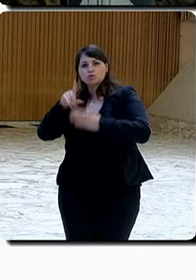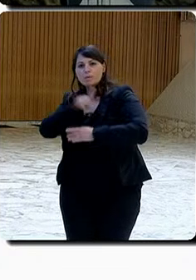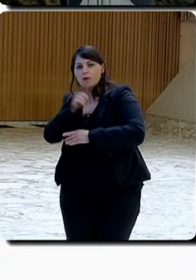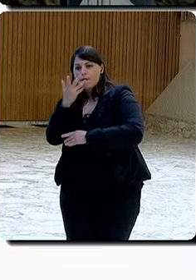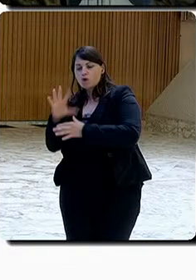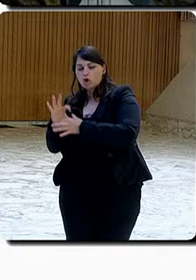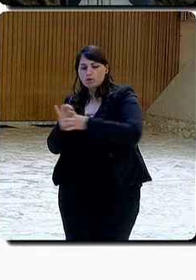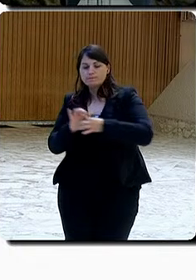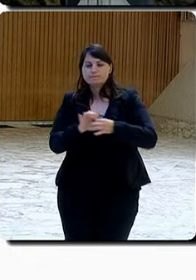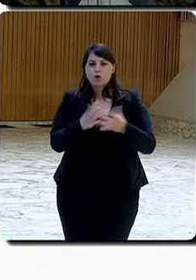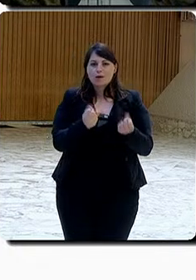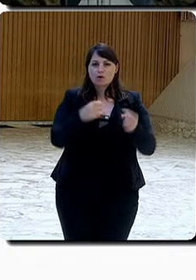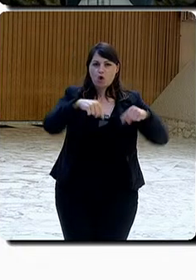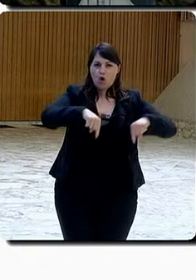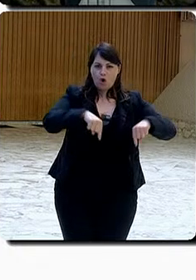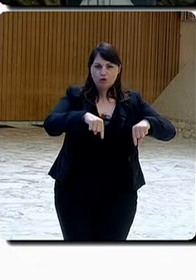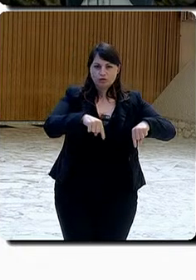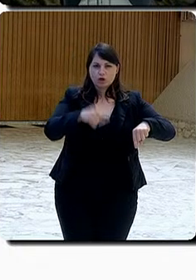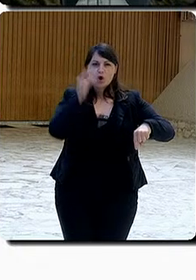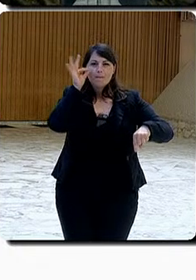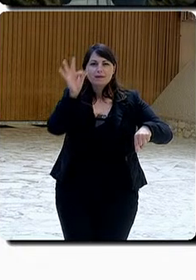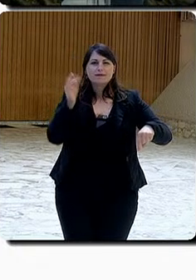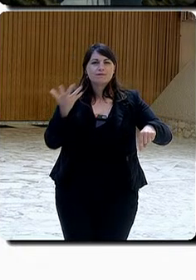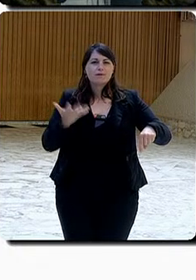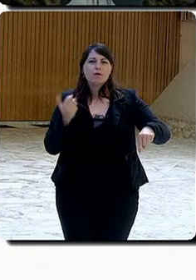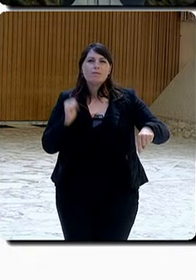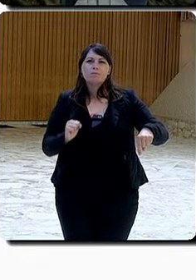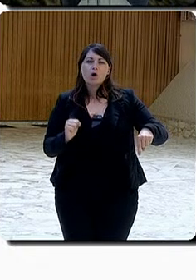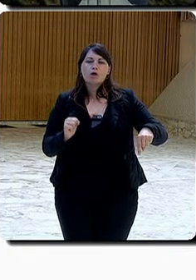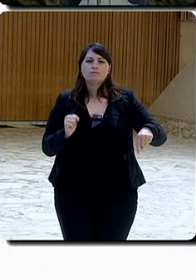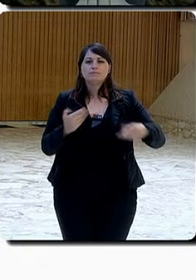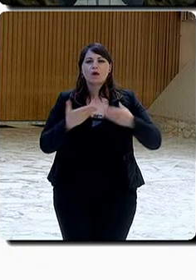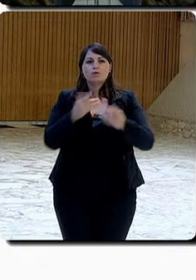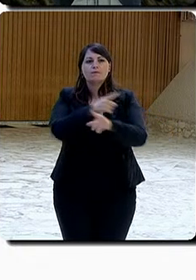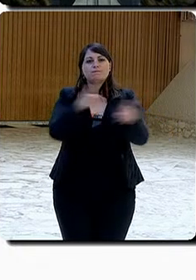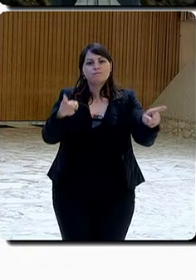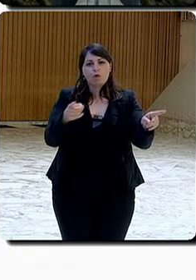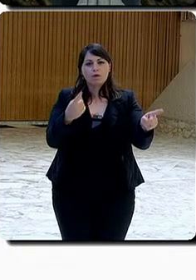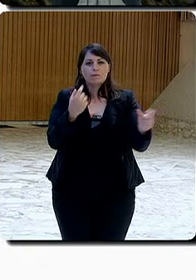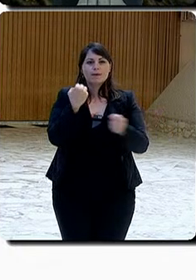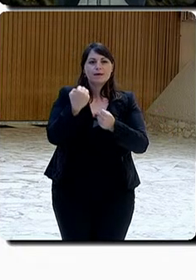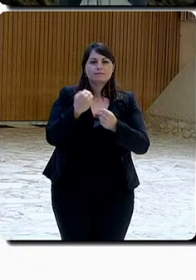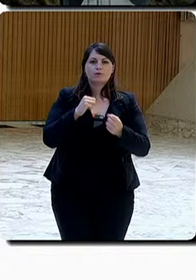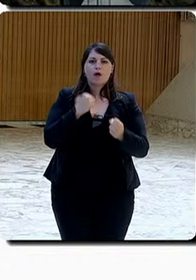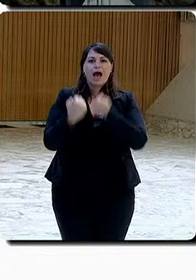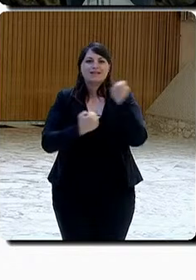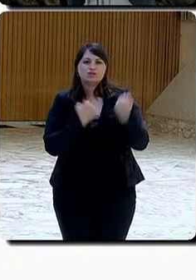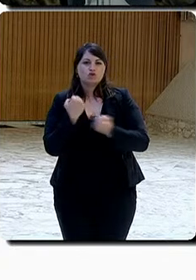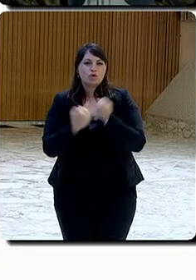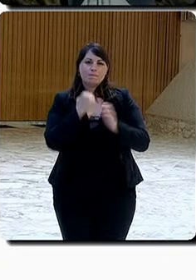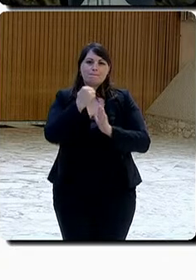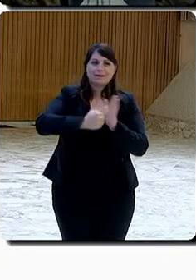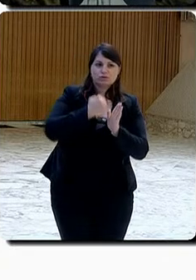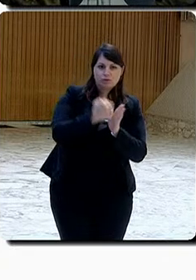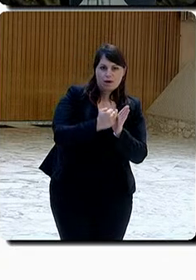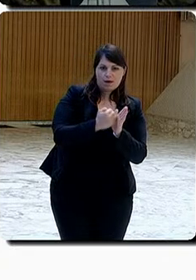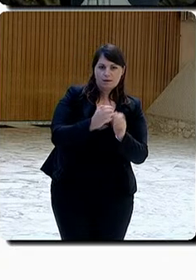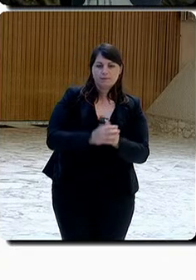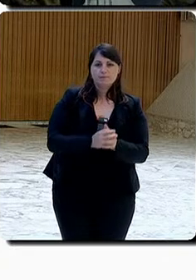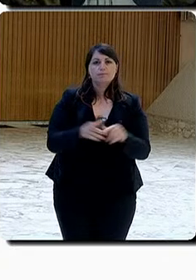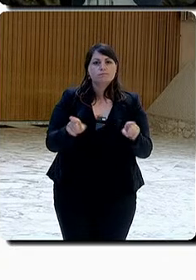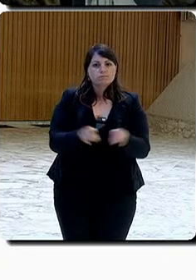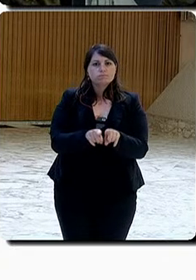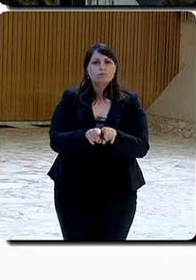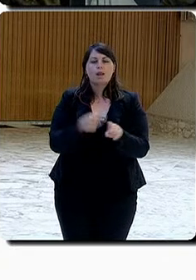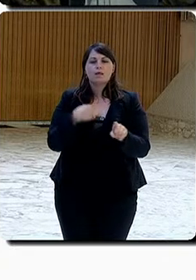impact, as my family has tried to do with our own daughter, Grace, and her grandparents, my parents, Joan and